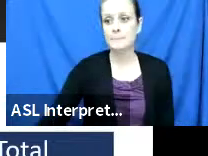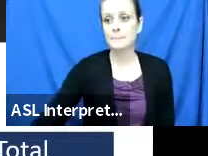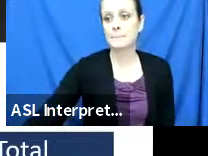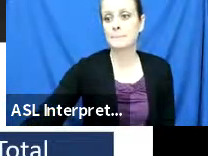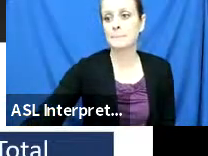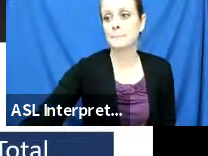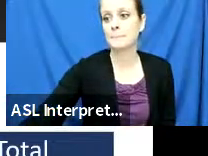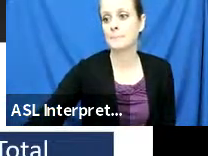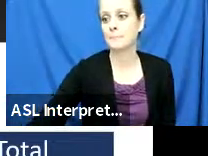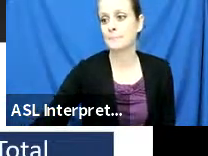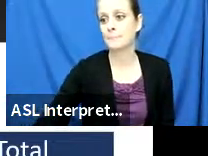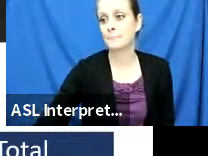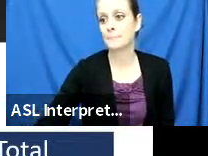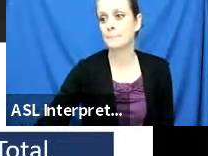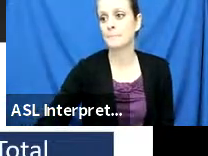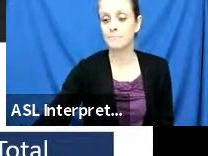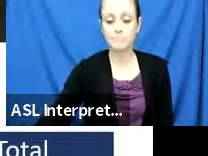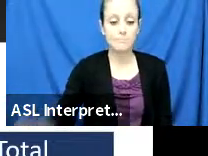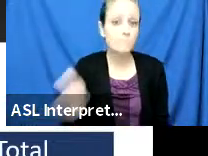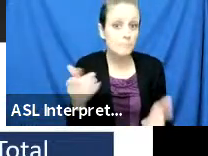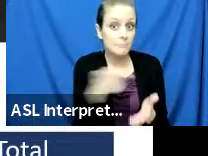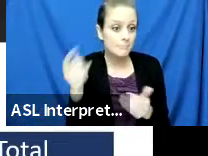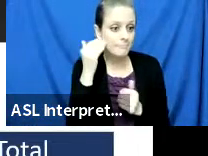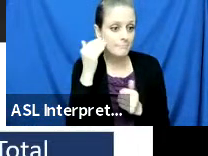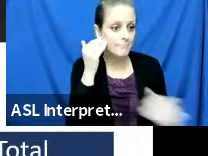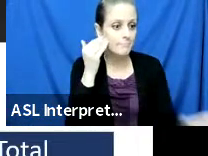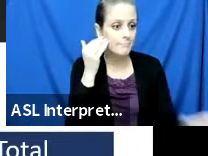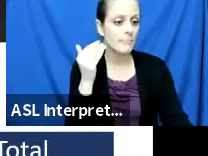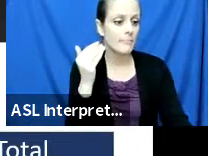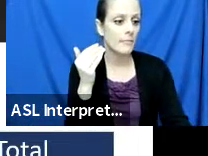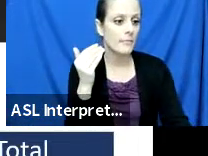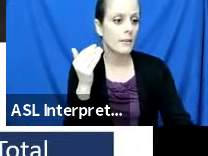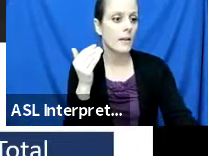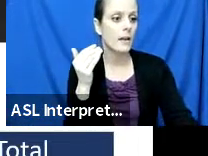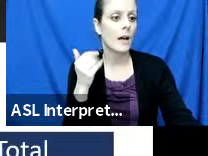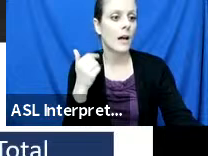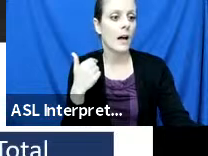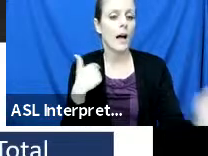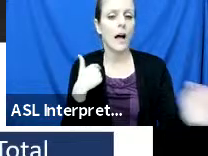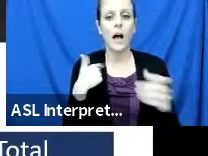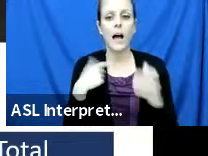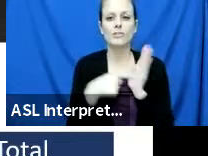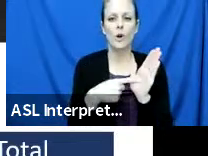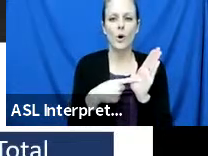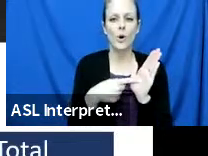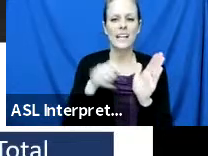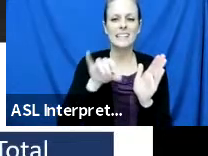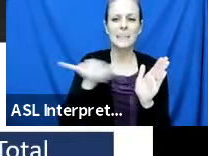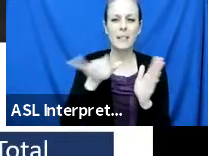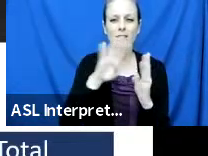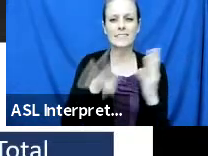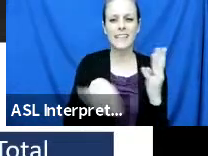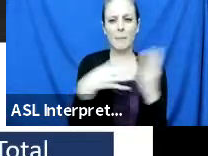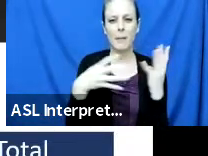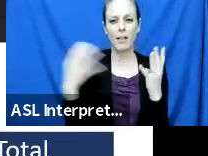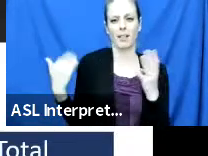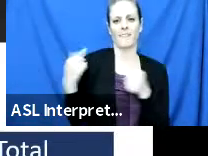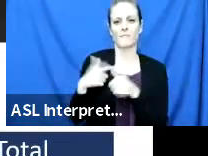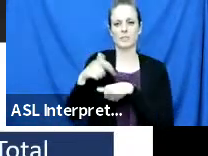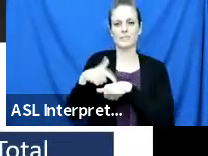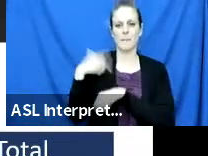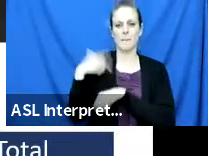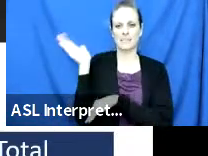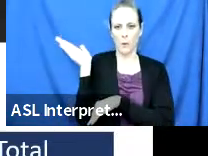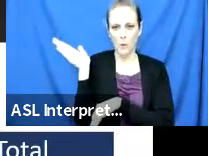As you might recall, I shared a similar table with you the first time I spoke with you. Here's